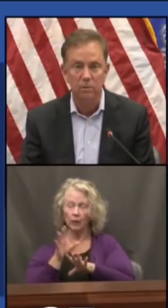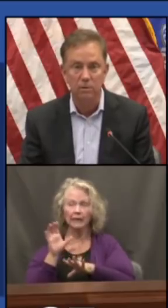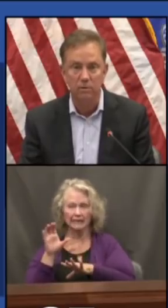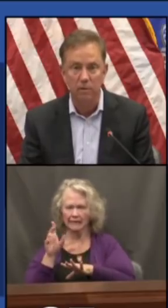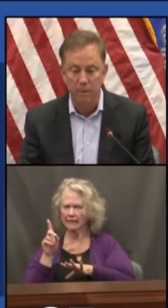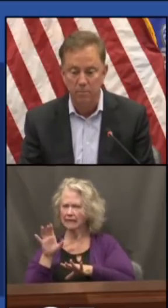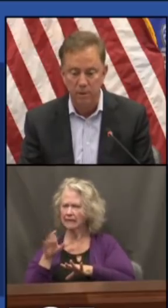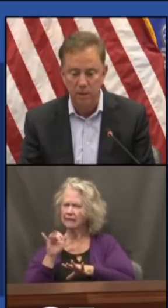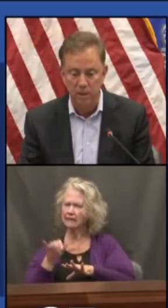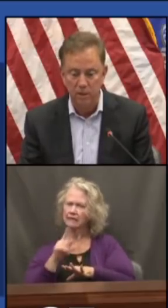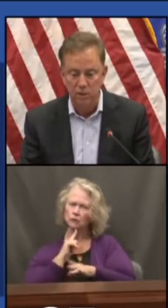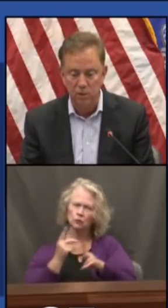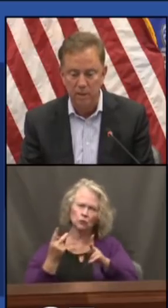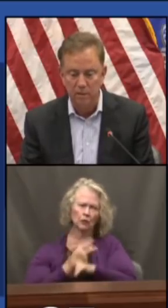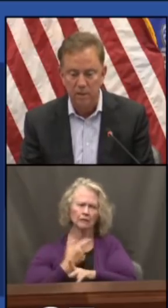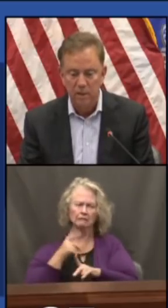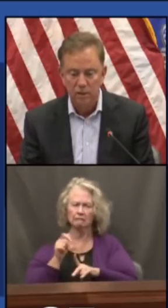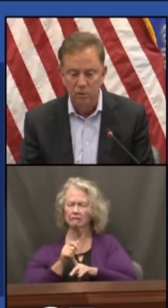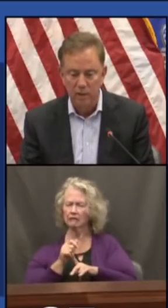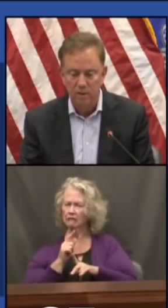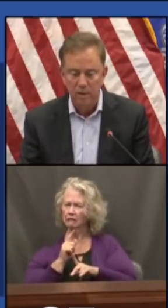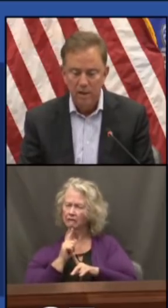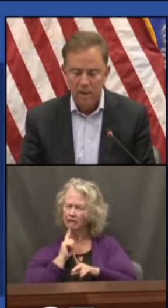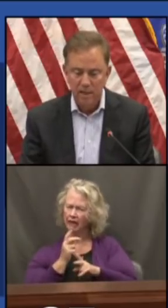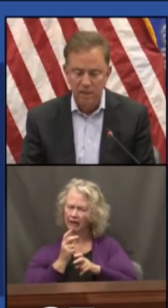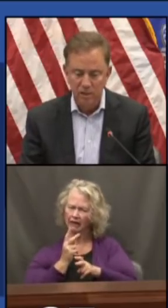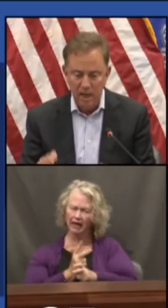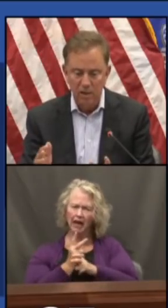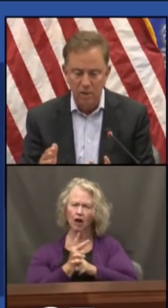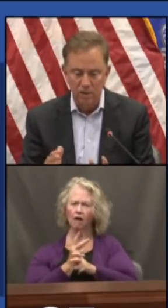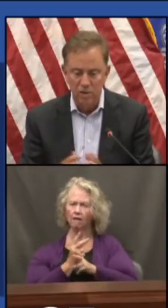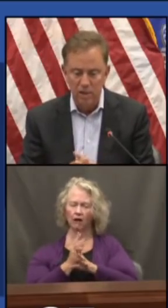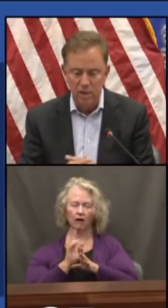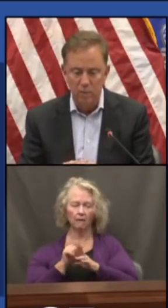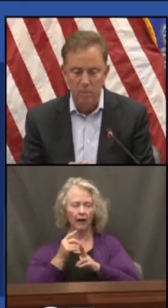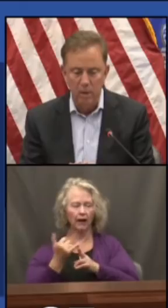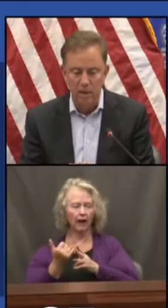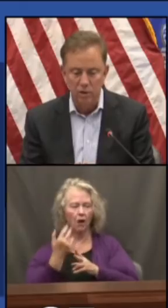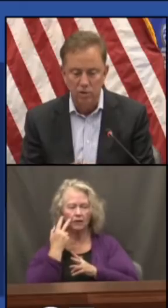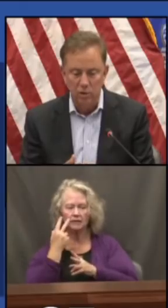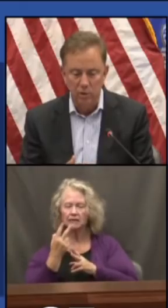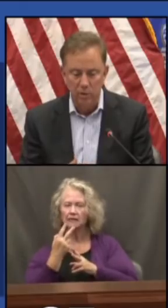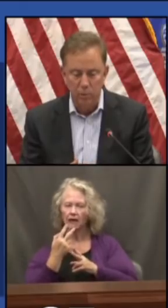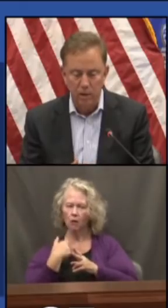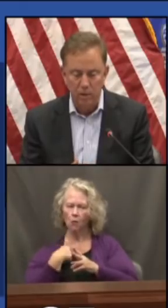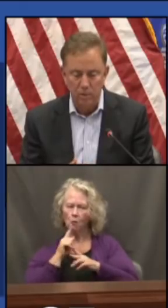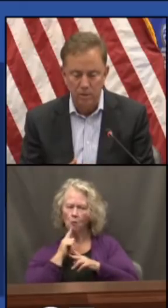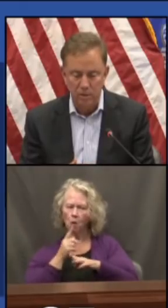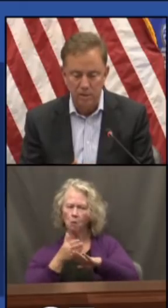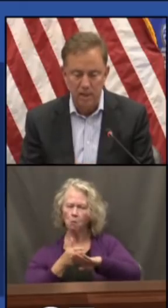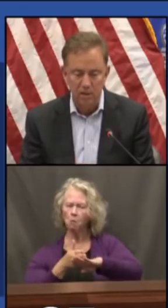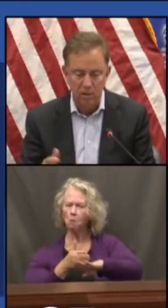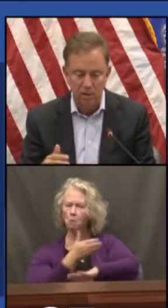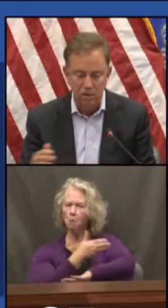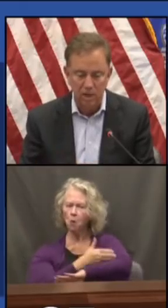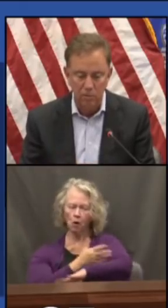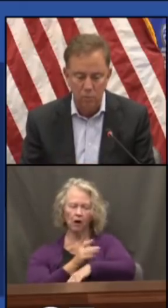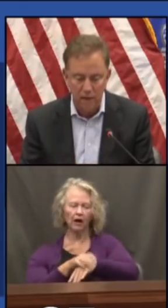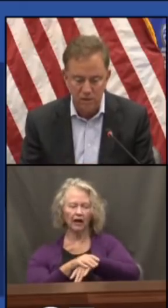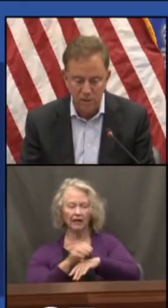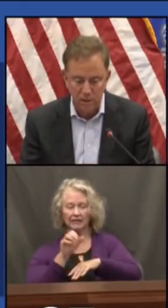in terms of being particularly strict. I think today you can see that we've made extraordinary progress down there